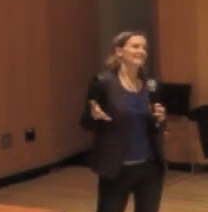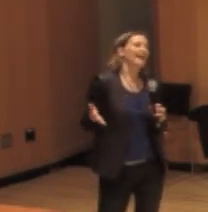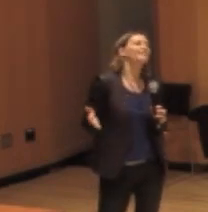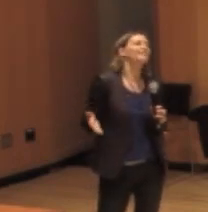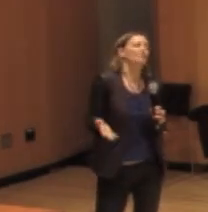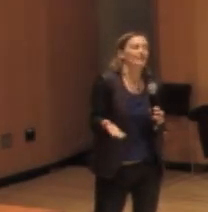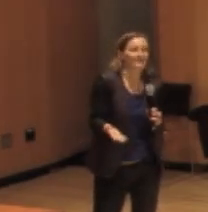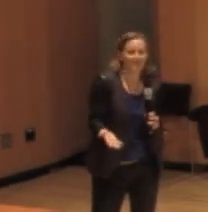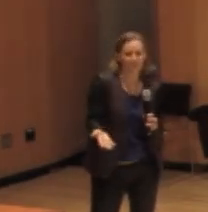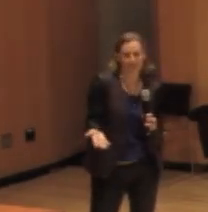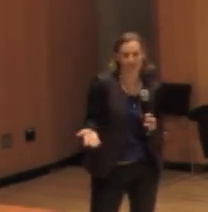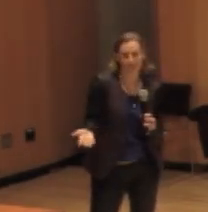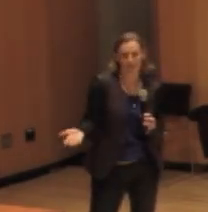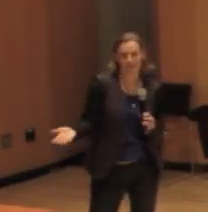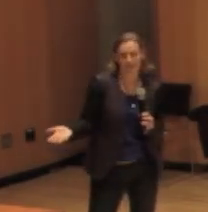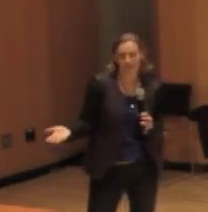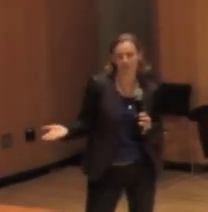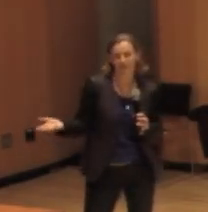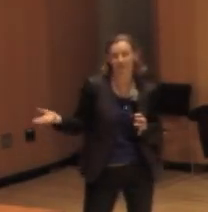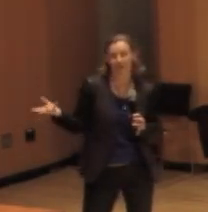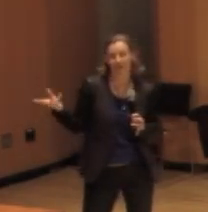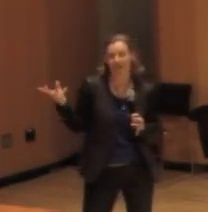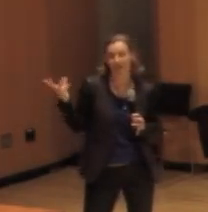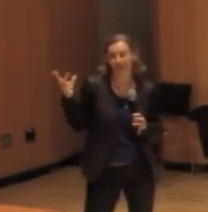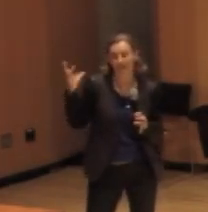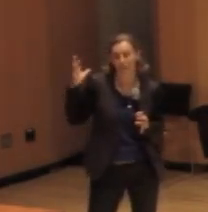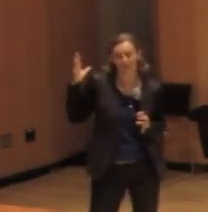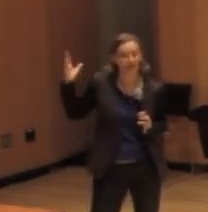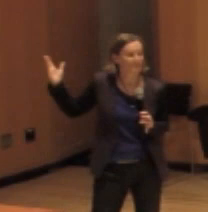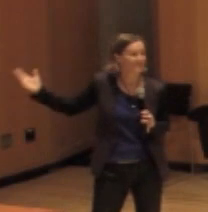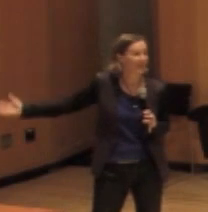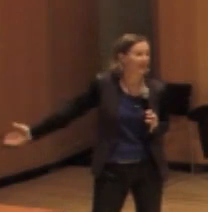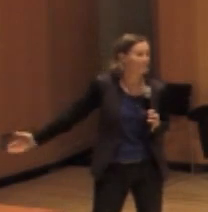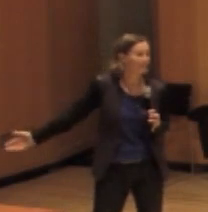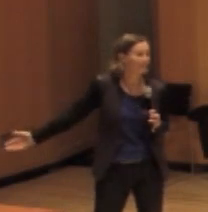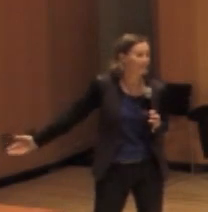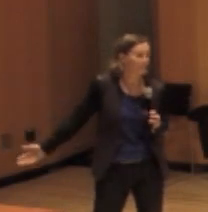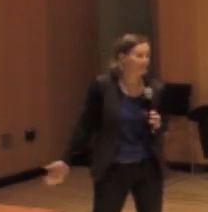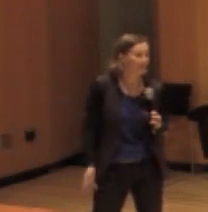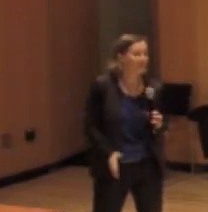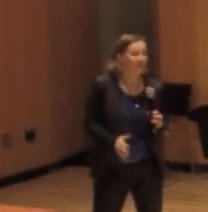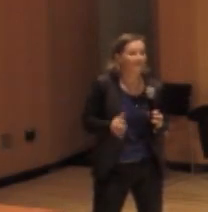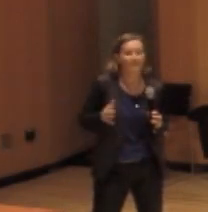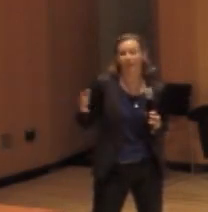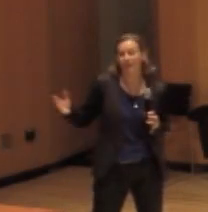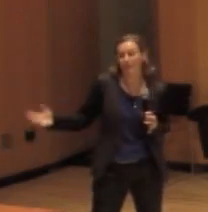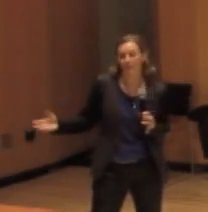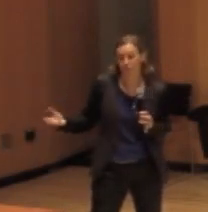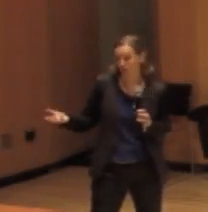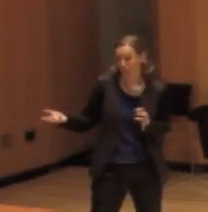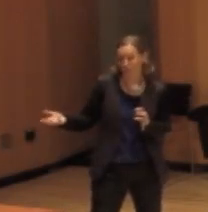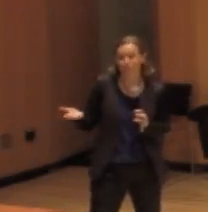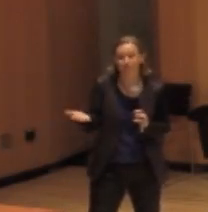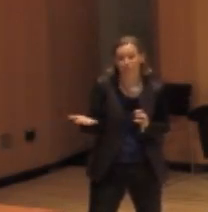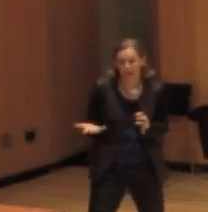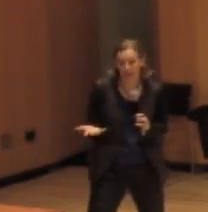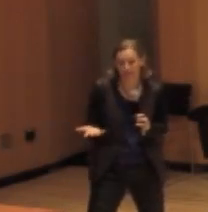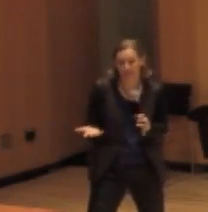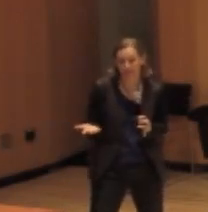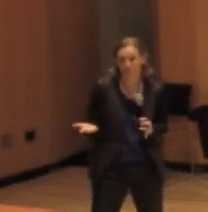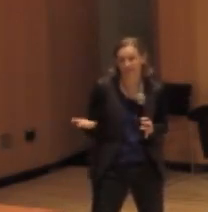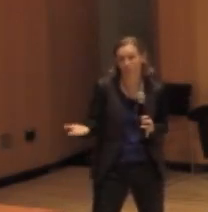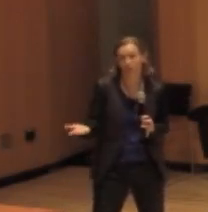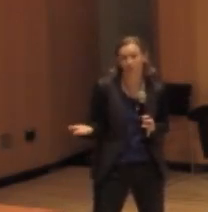actually intend to translate the play when I started started working on it I I was I had been in Norway saw a first